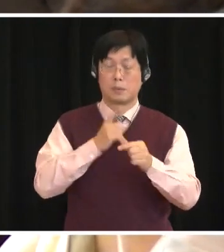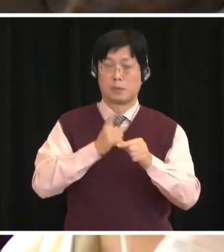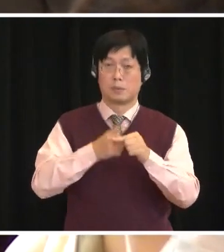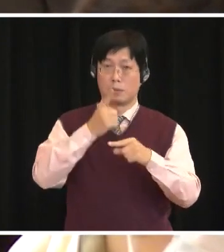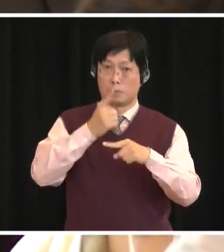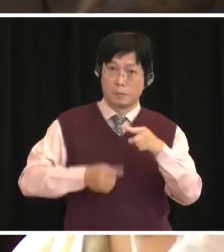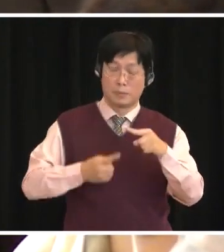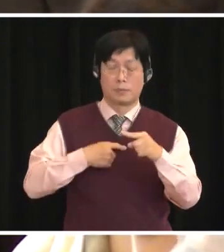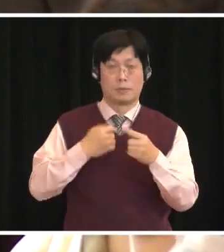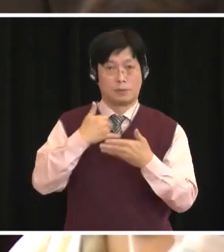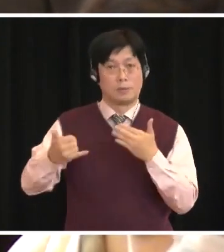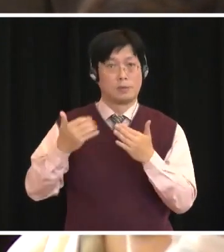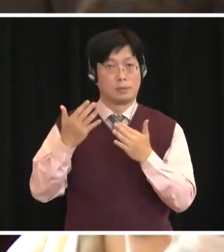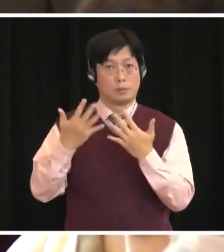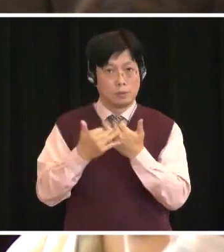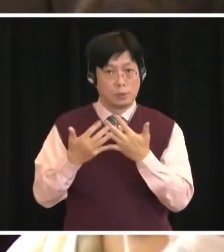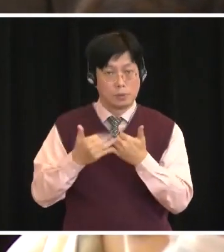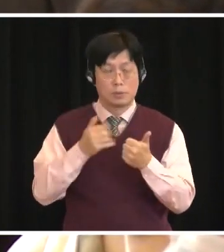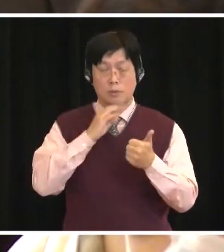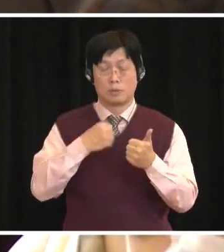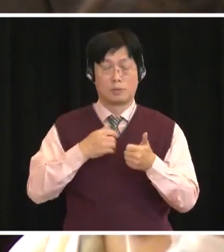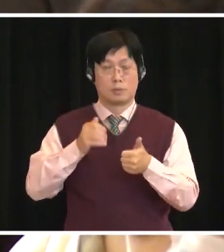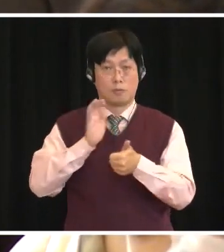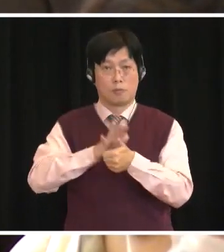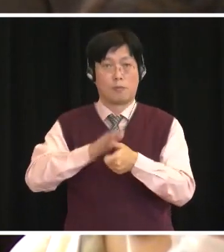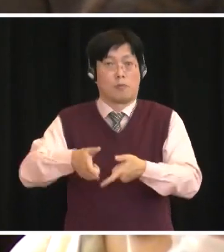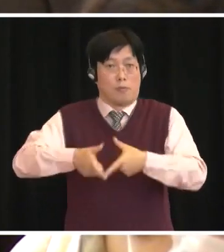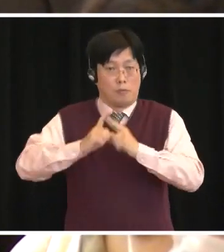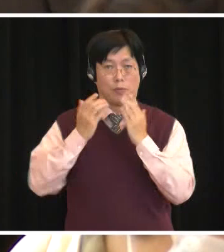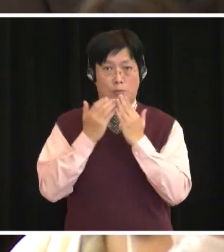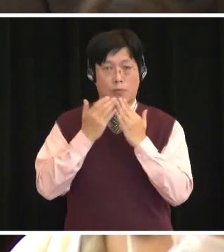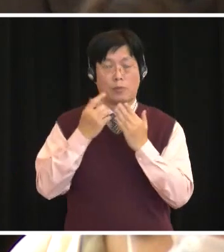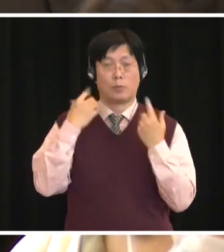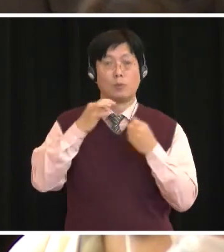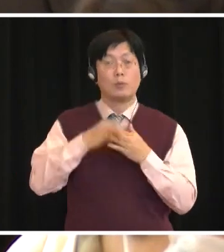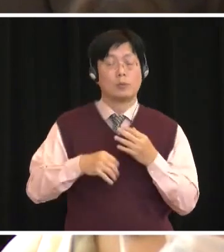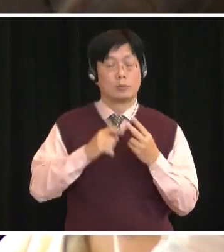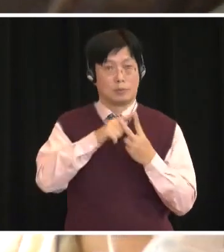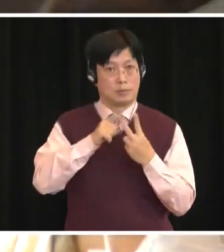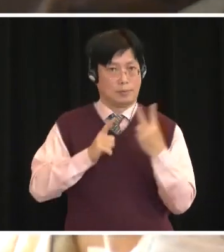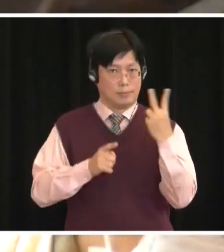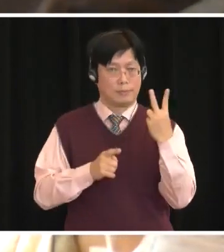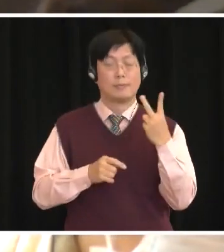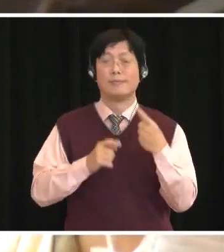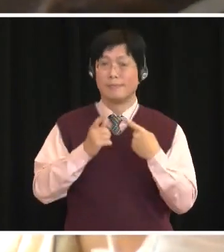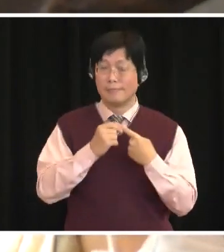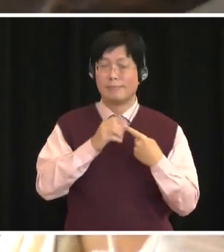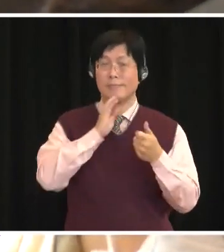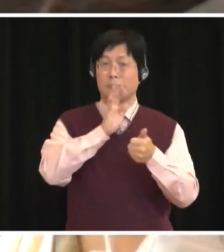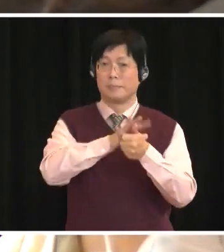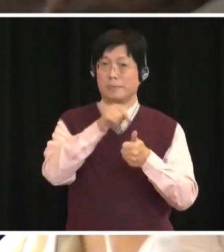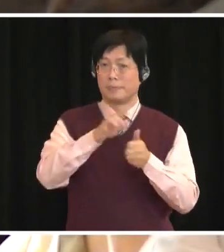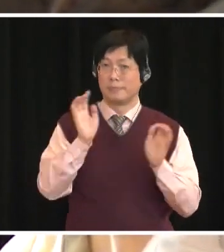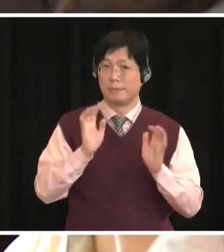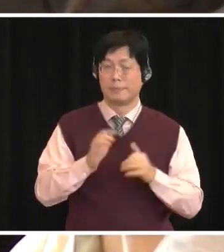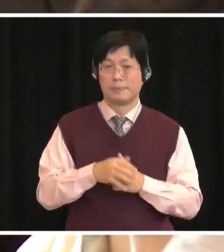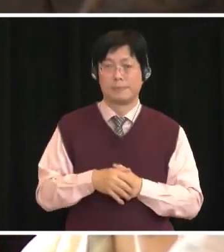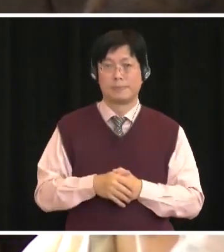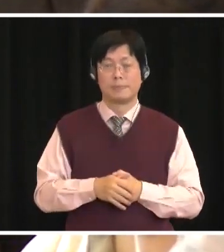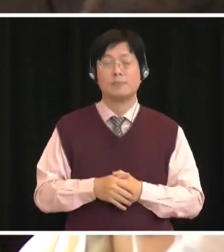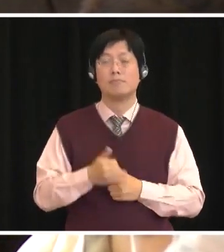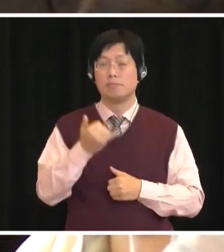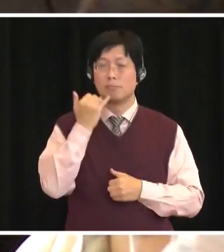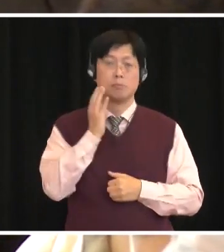And under MOE, there is also a guideline to help drop out students. So